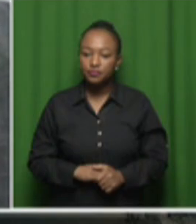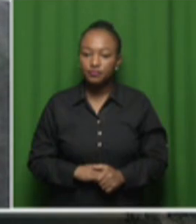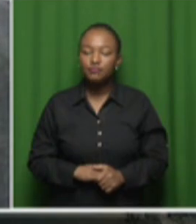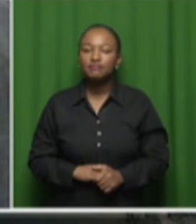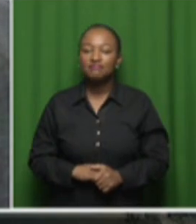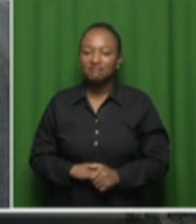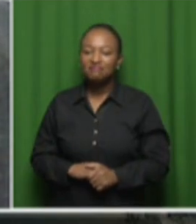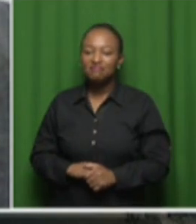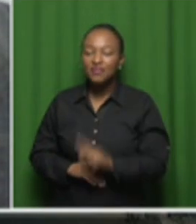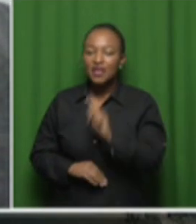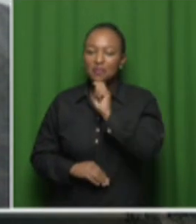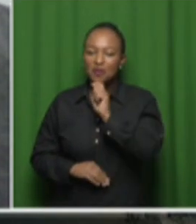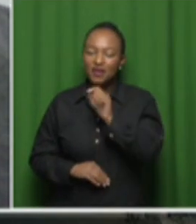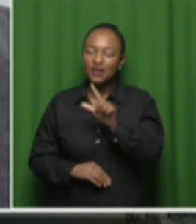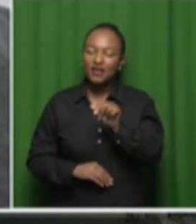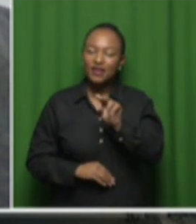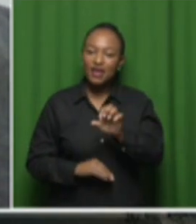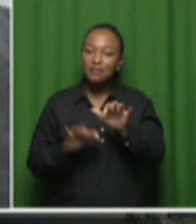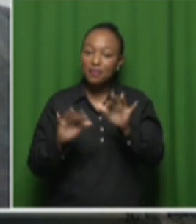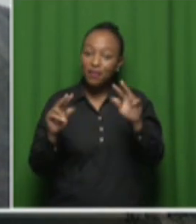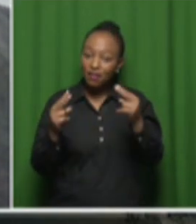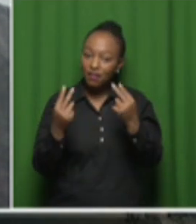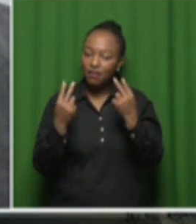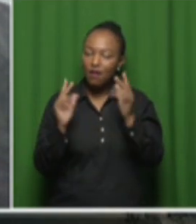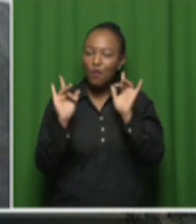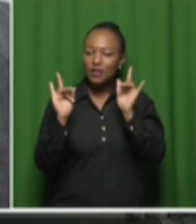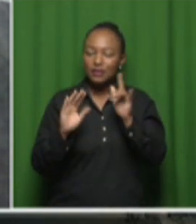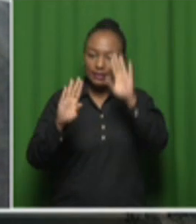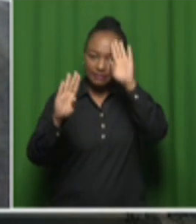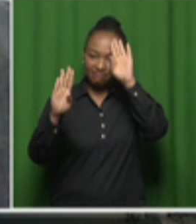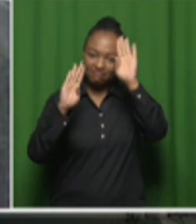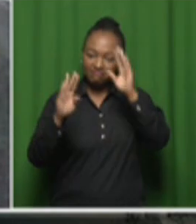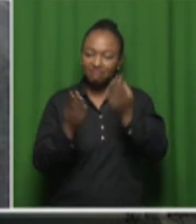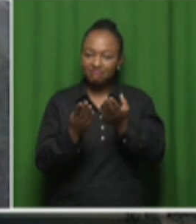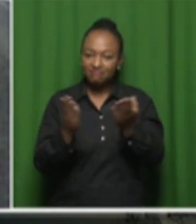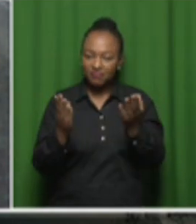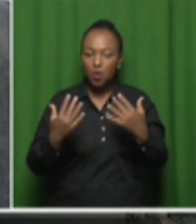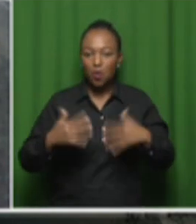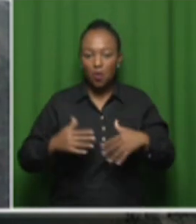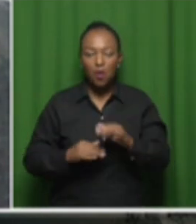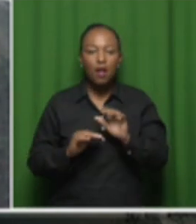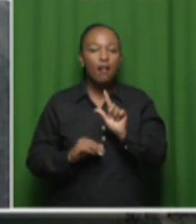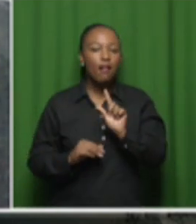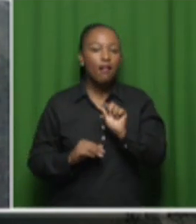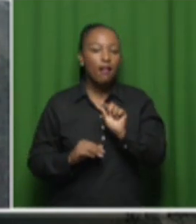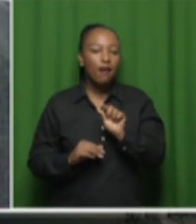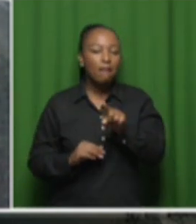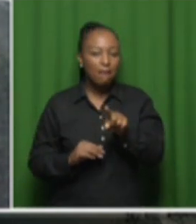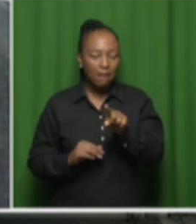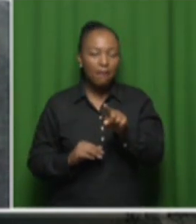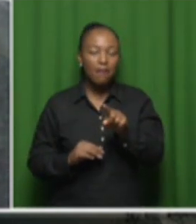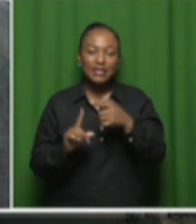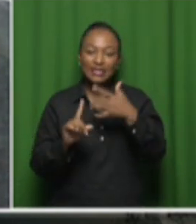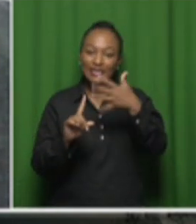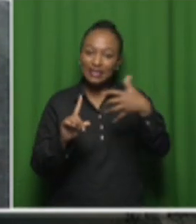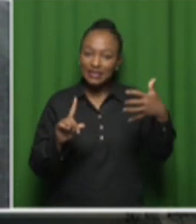Good morning, Leanne, and good morning to your viewers. Quite disturbing statistics that we've just read, and we tend to read them every year, and we know this is a fact,